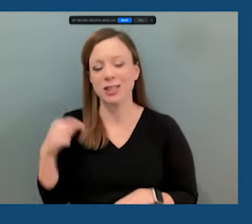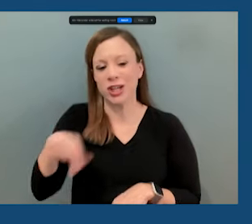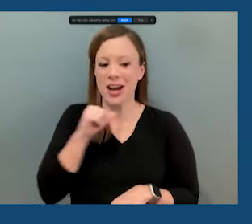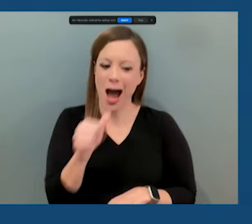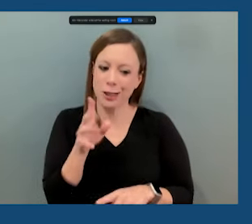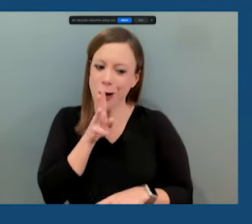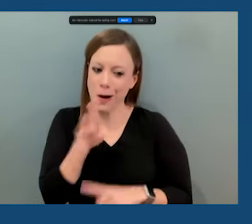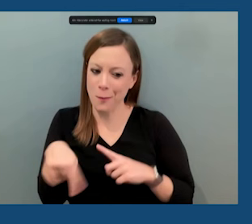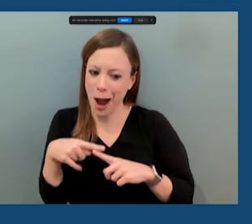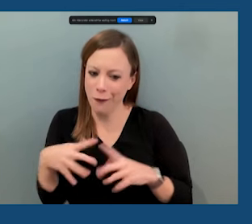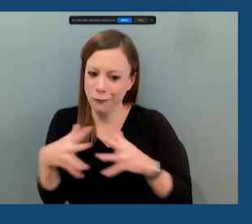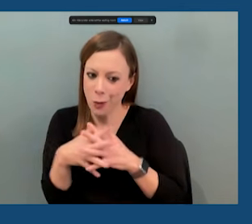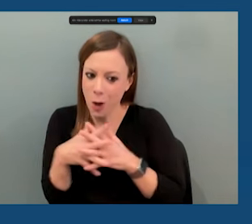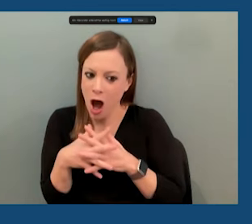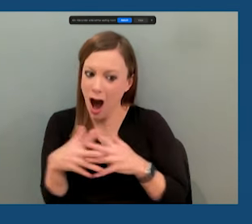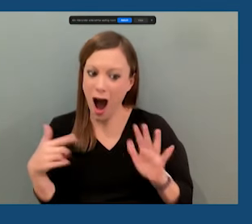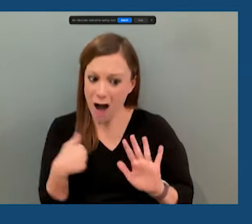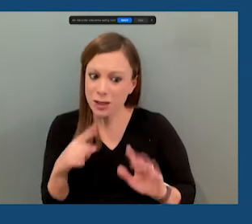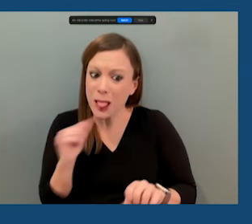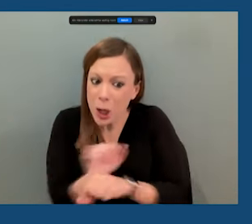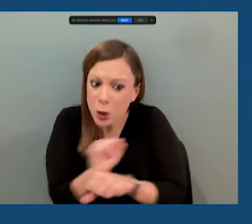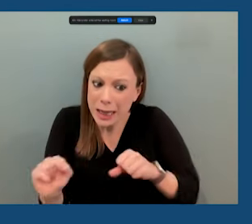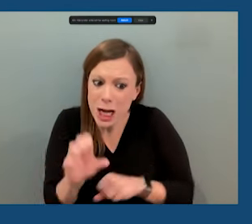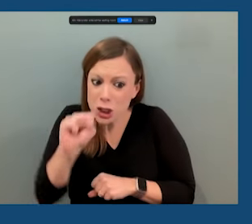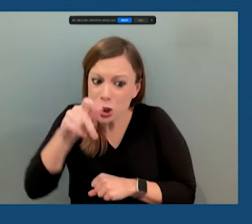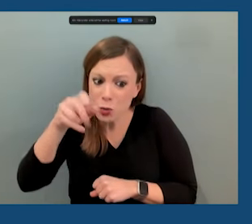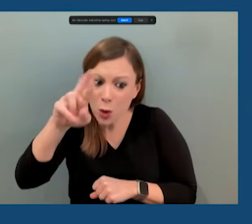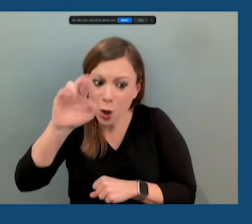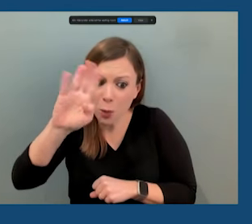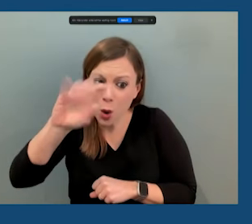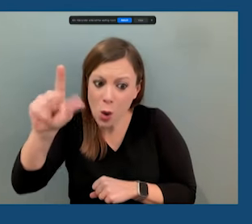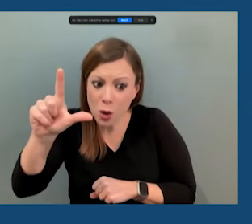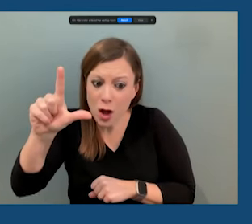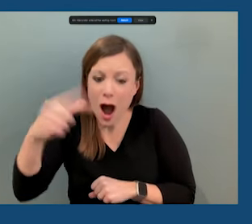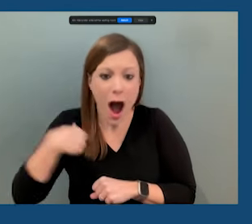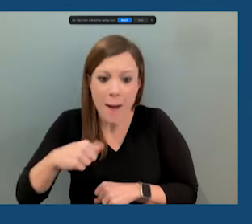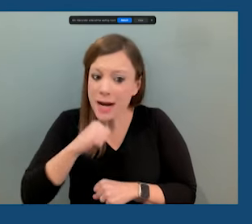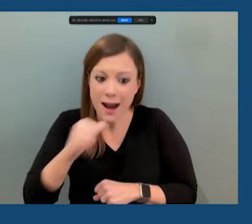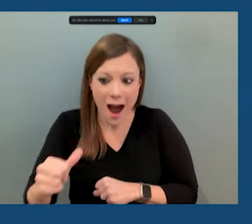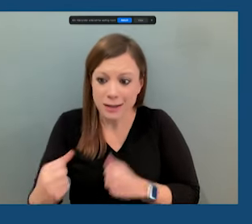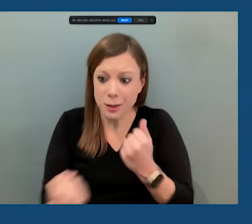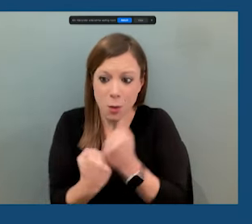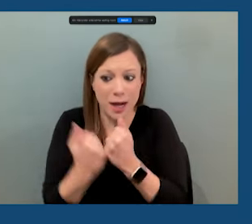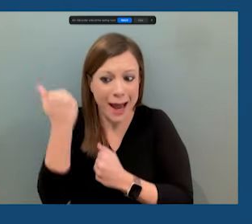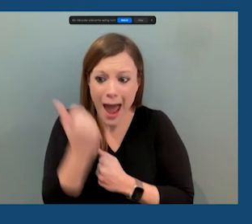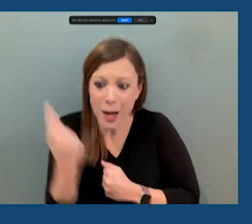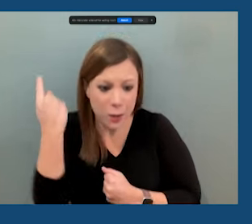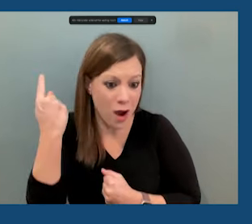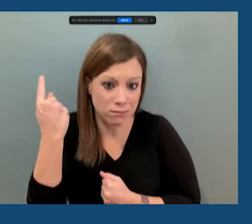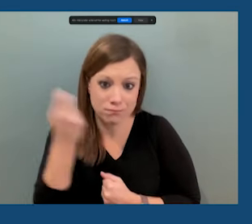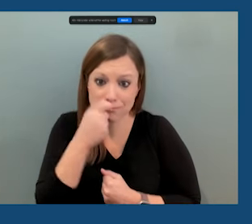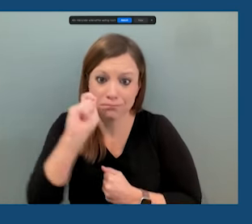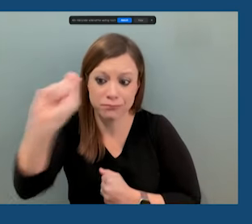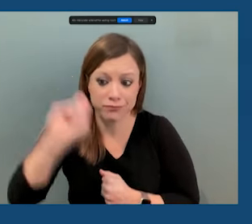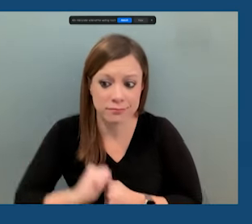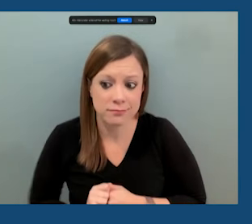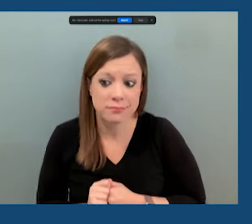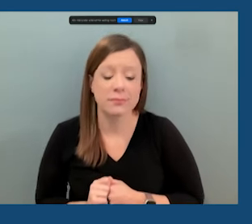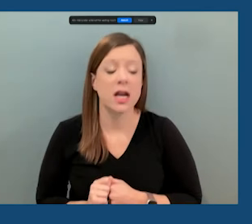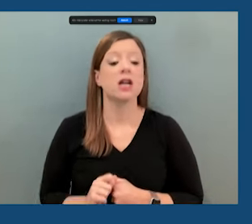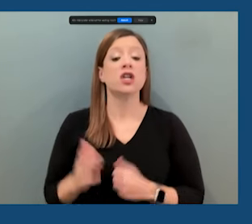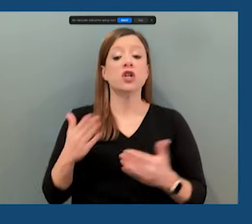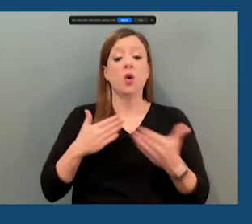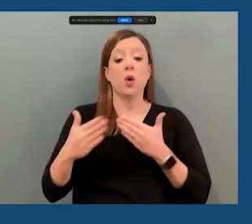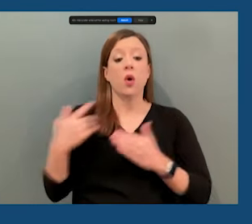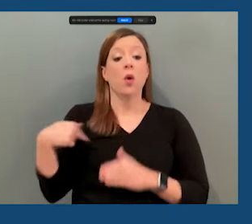I'm rooting for nobody this weekend. I just want to put that next year. So we're maintaining our funding levels,